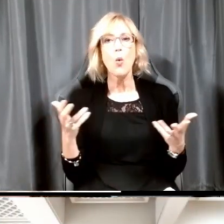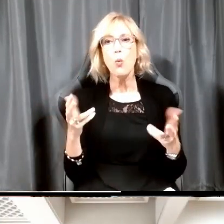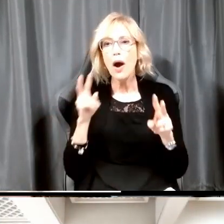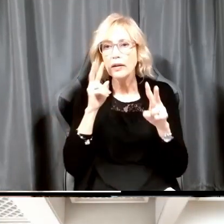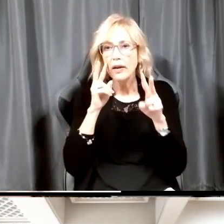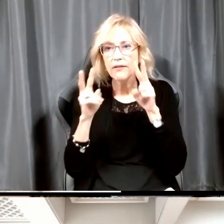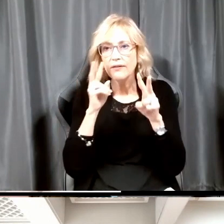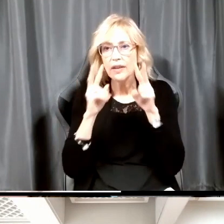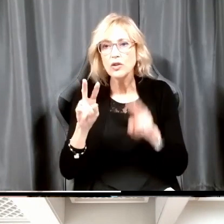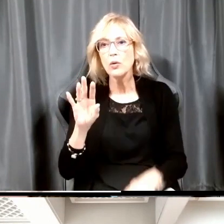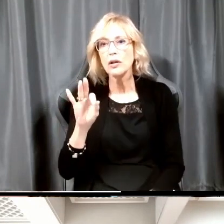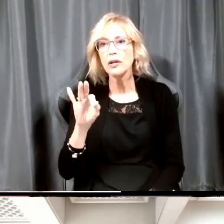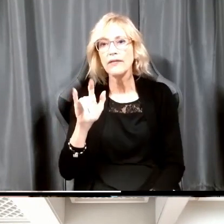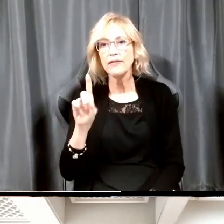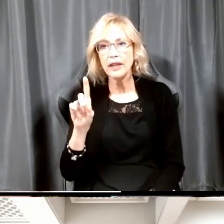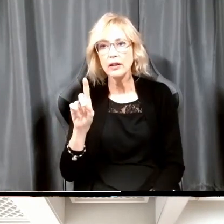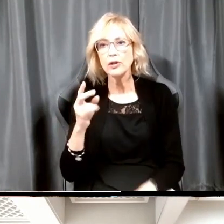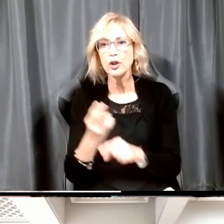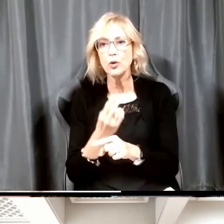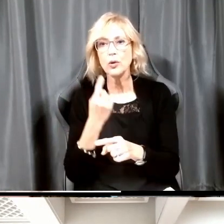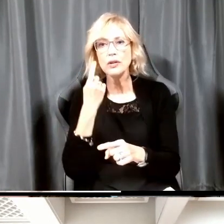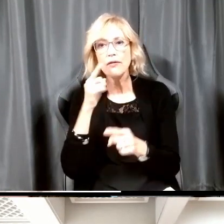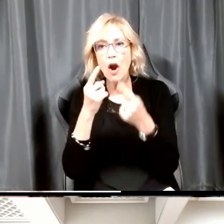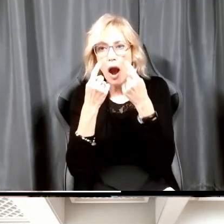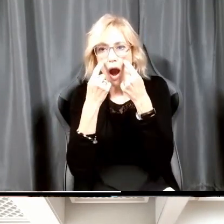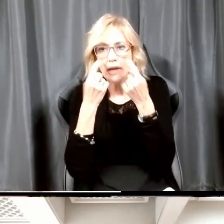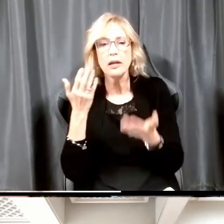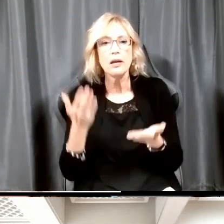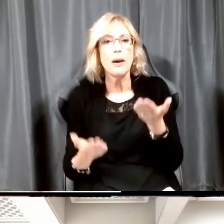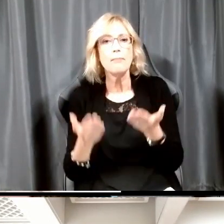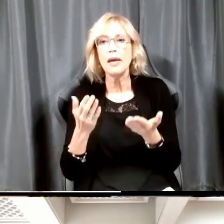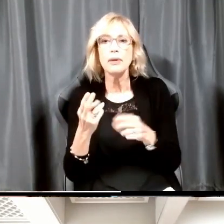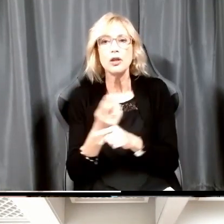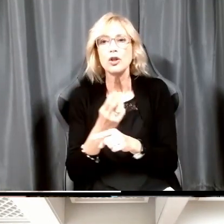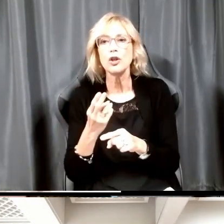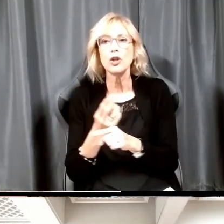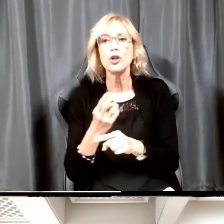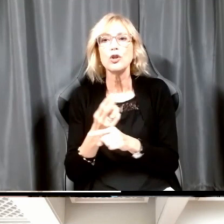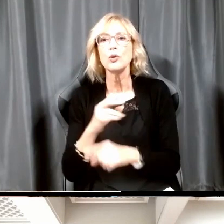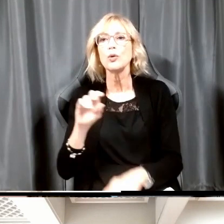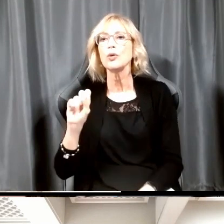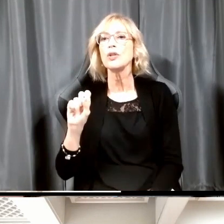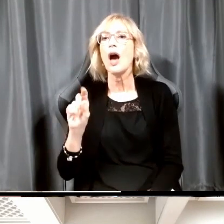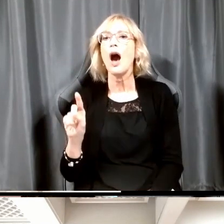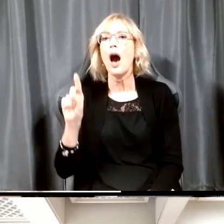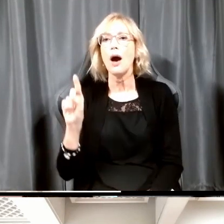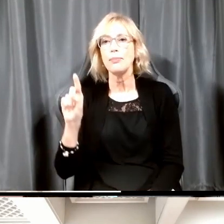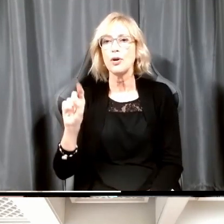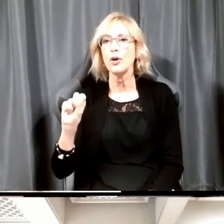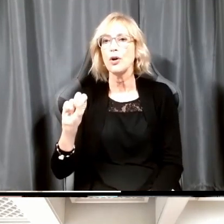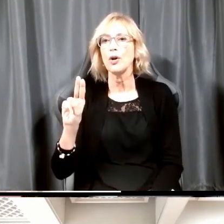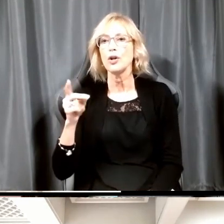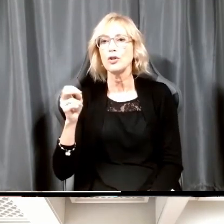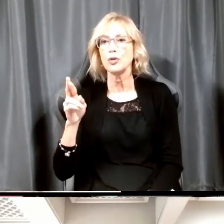they use as far as their eyes go. So they might use what we call their superior or upper. They might have their